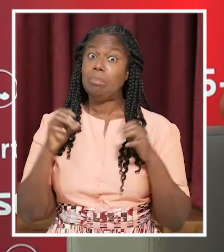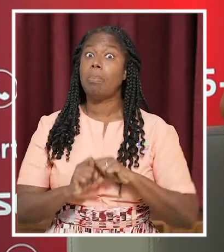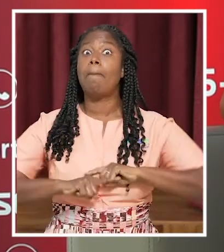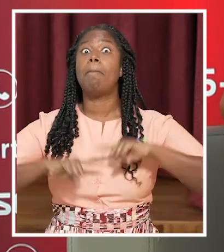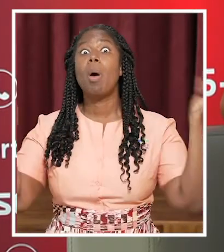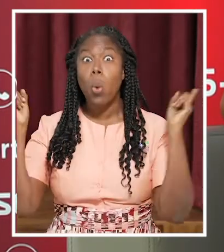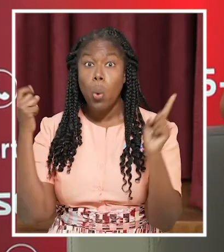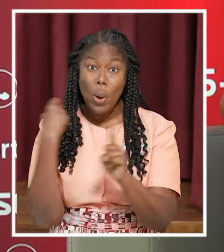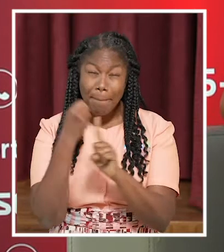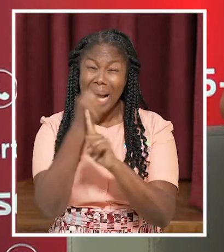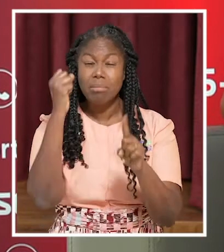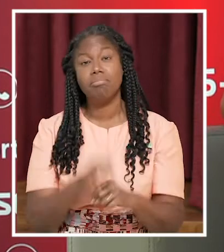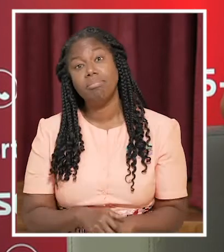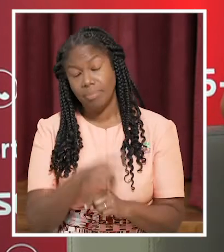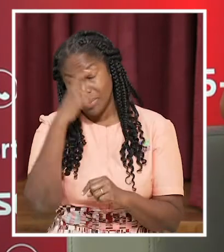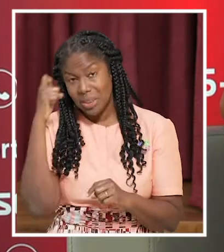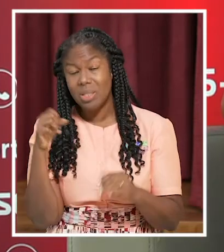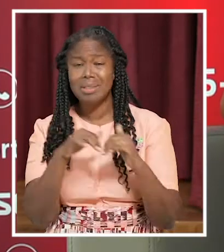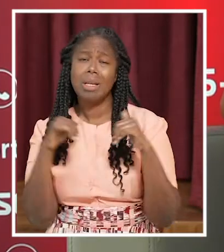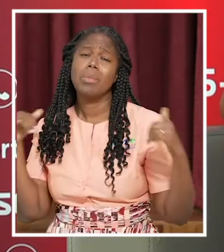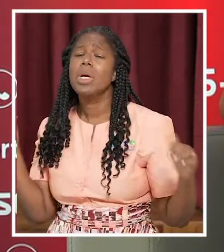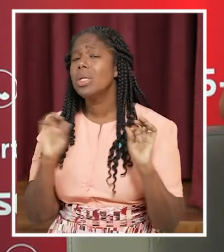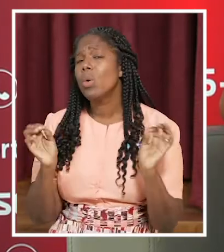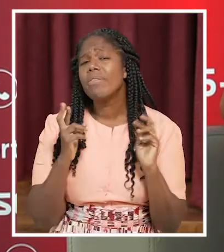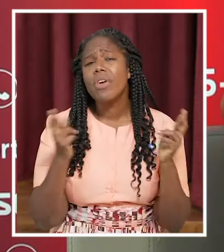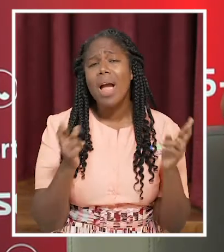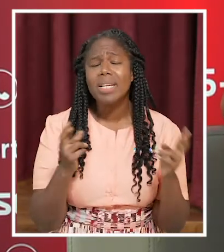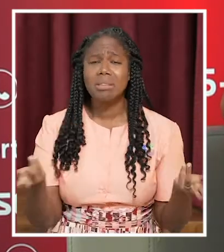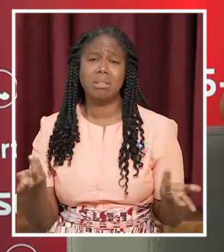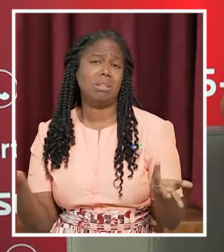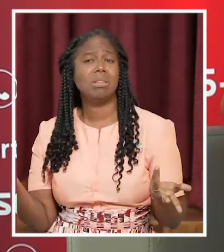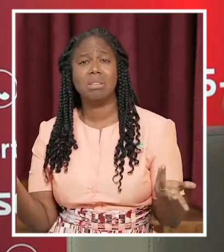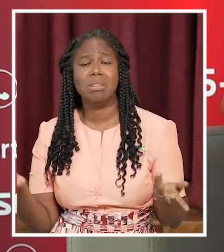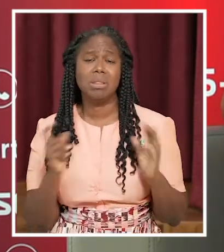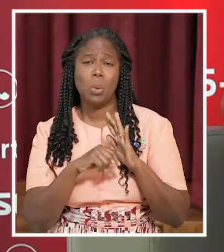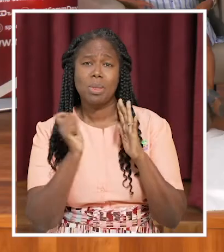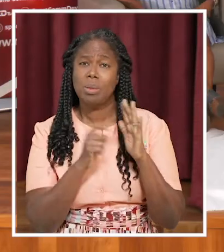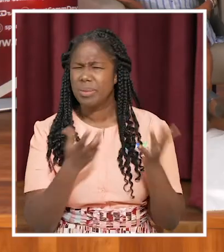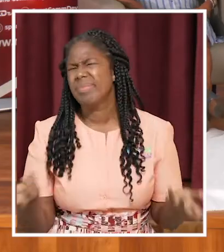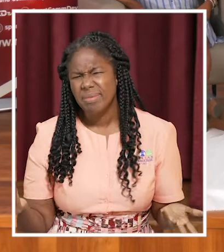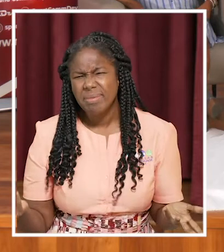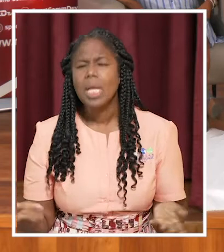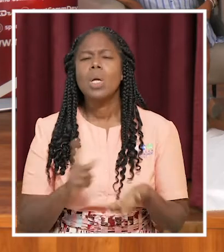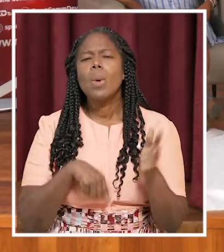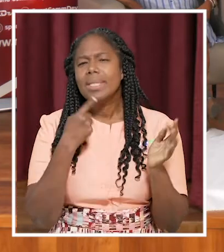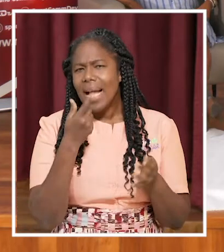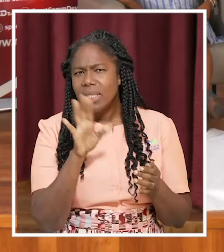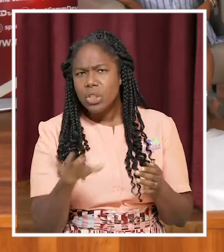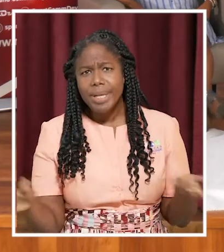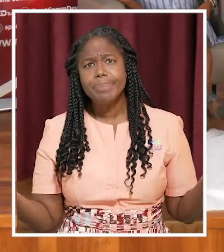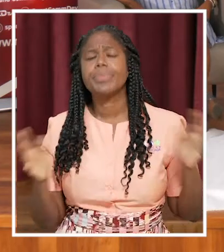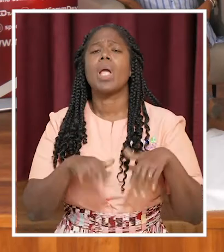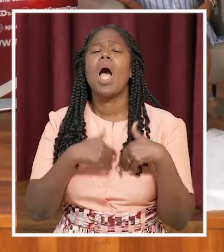their enjoyment. So how do we treat with our children? What do we do for them? What do we do? We have to do things that will, still make them